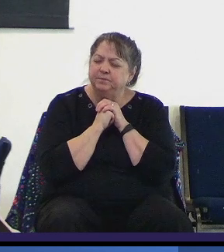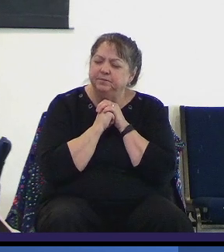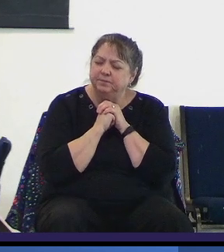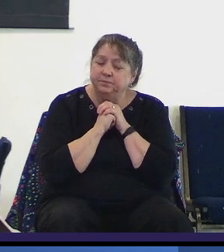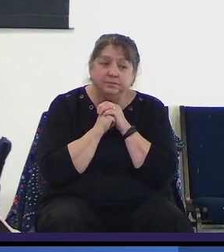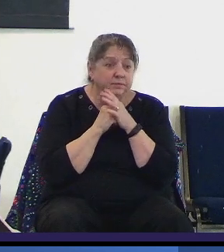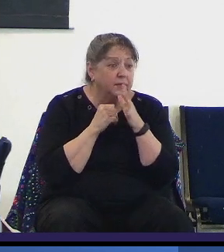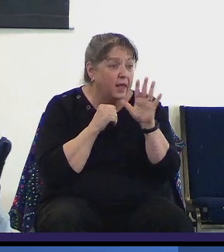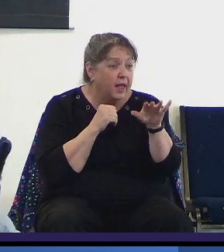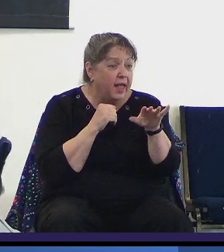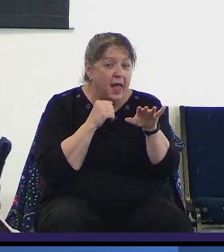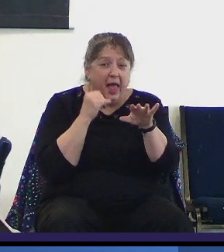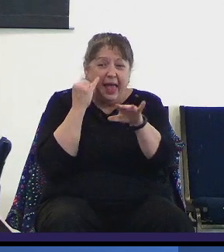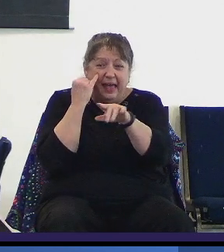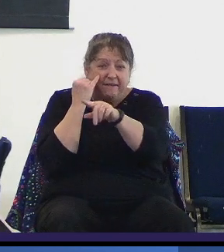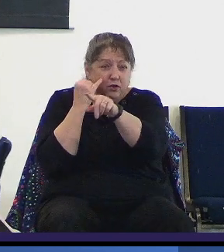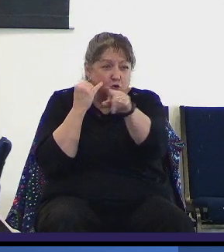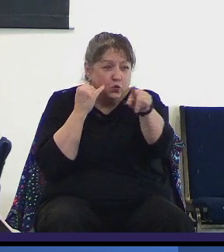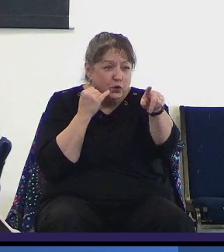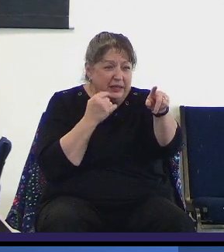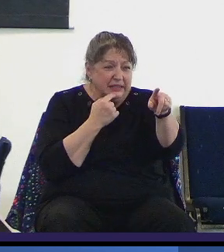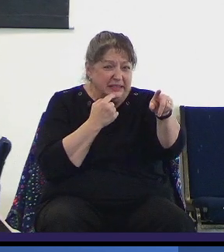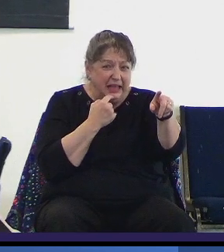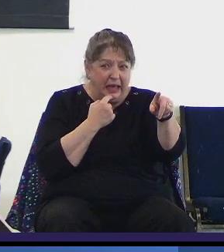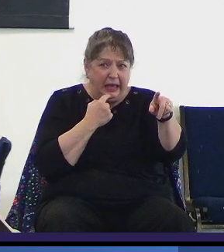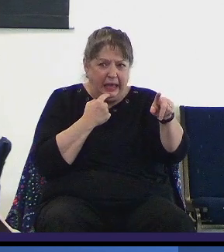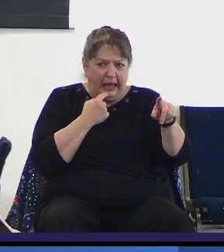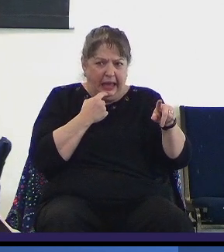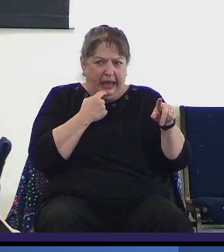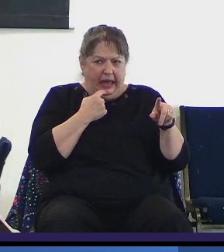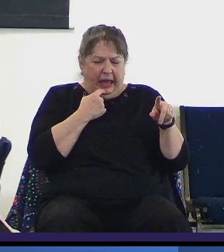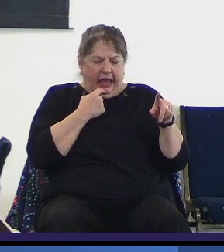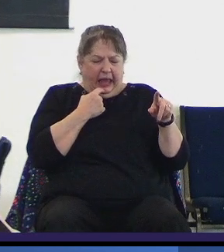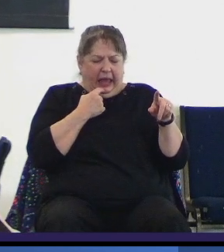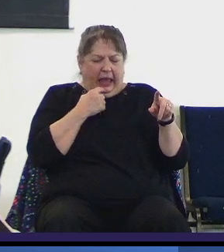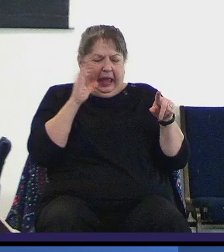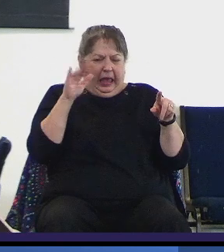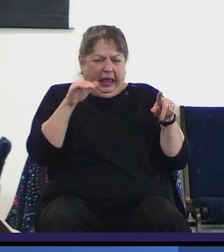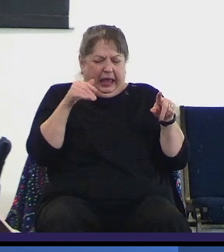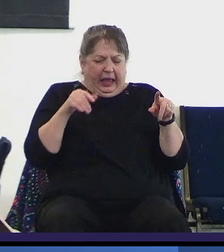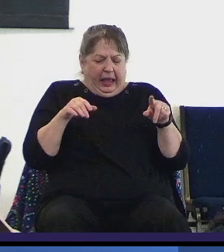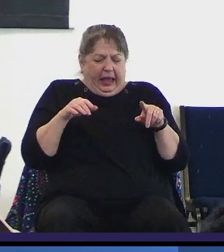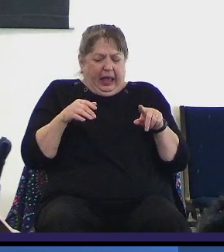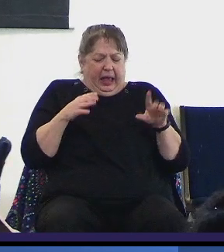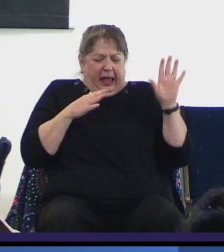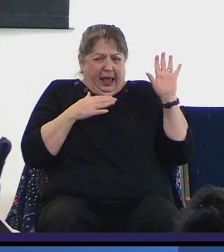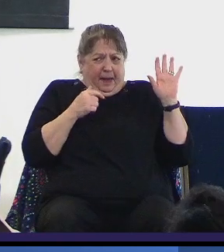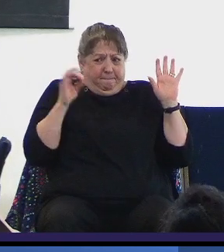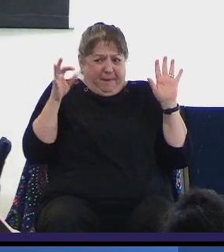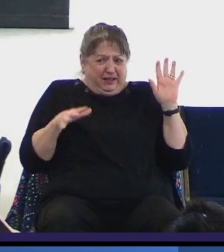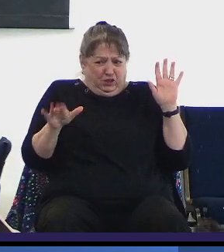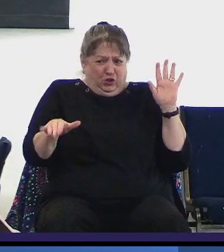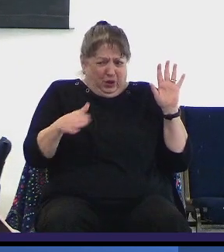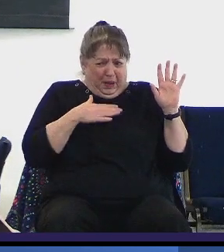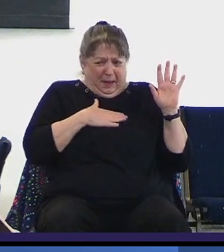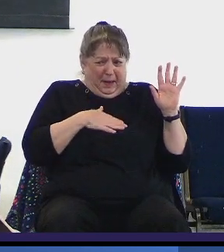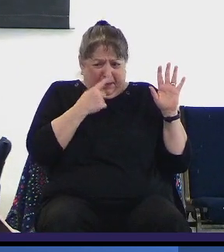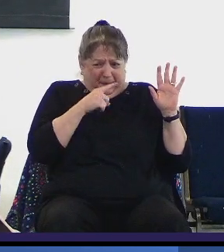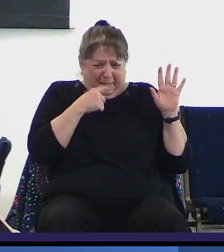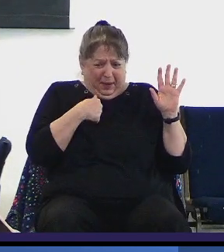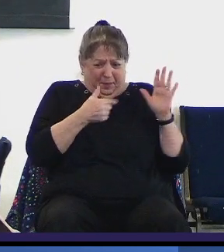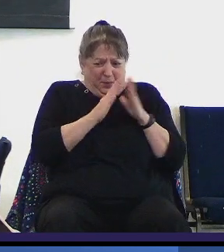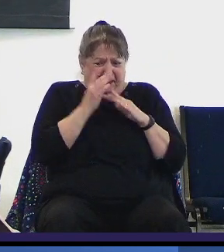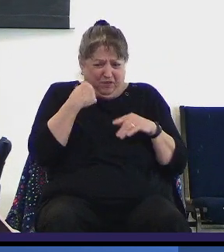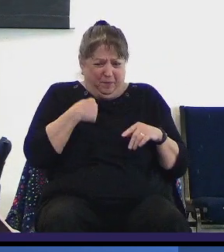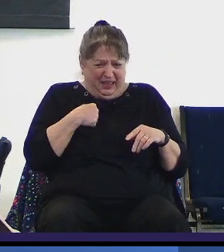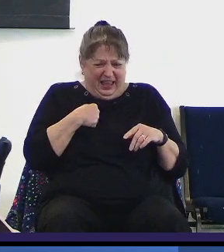And if you would say, Pastor, would you pray for me? I'm not even looking, but the Spirit of the Lord is. Would you pray for me? I'm having a hard time